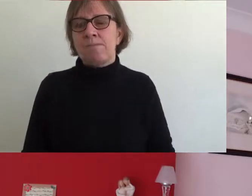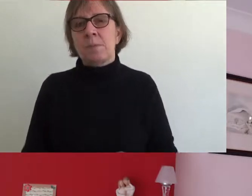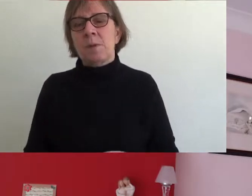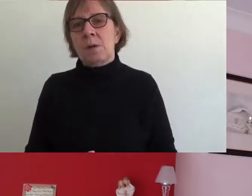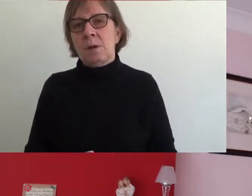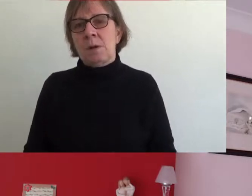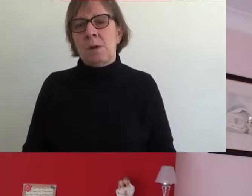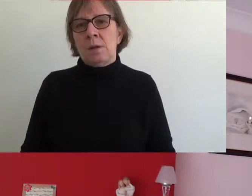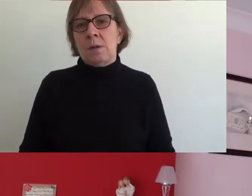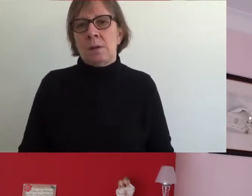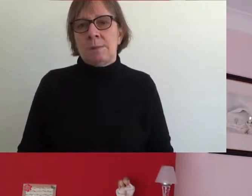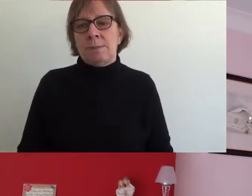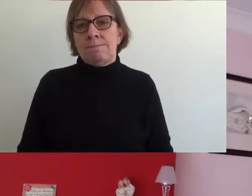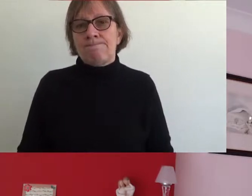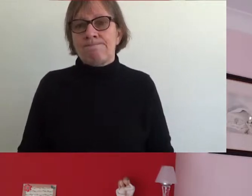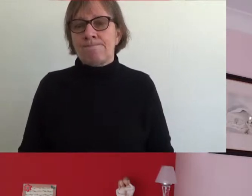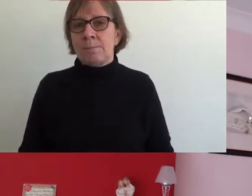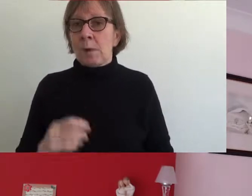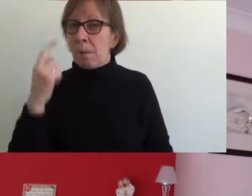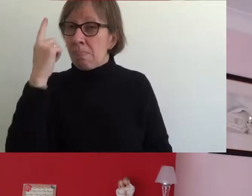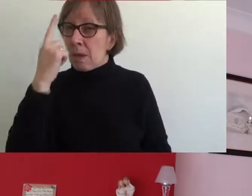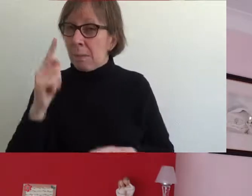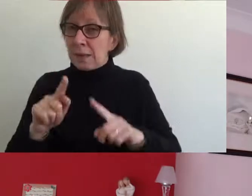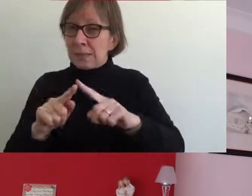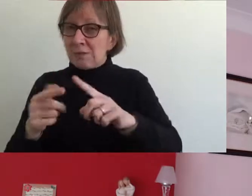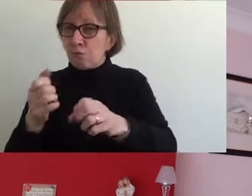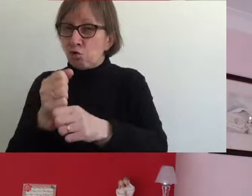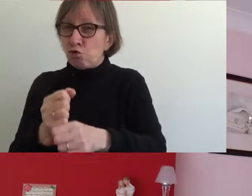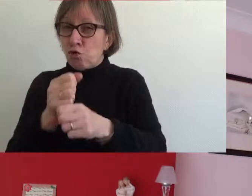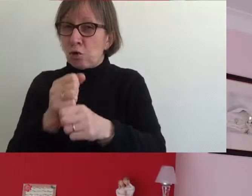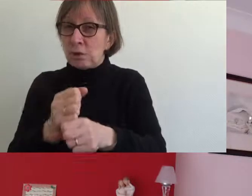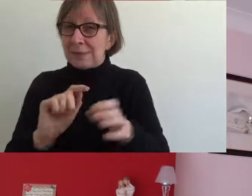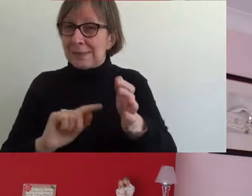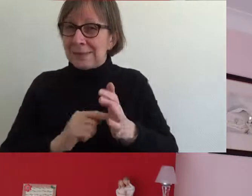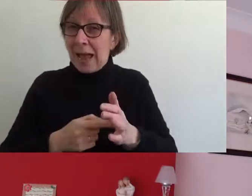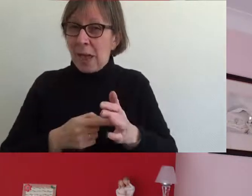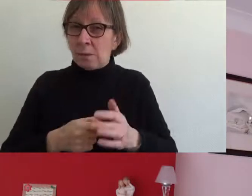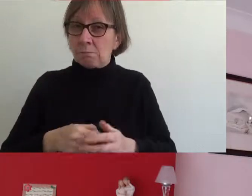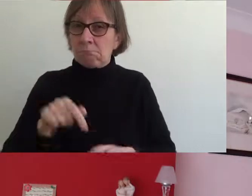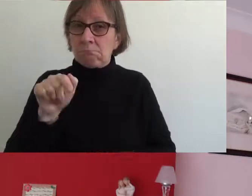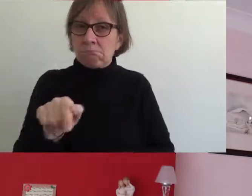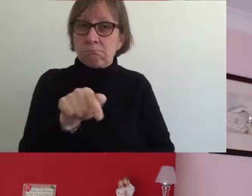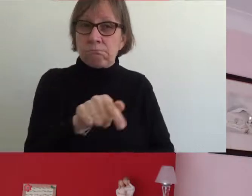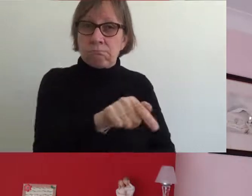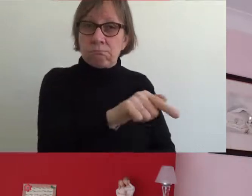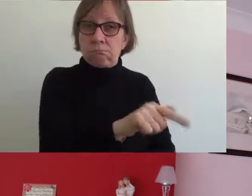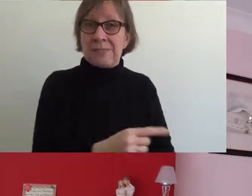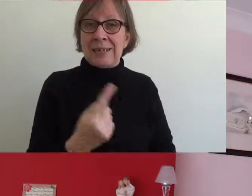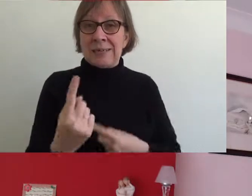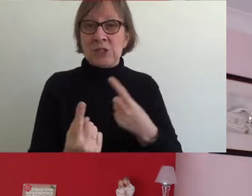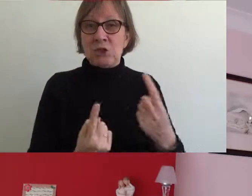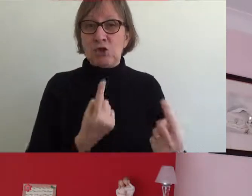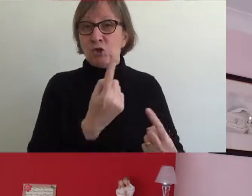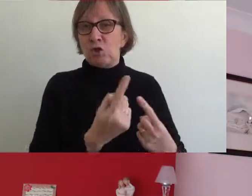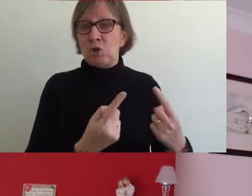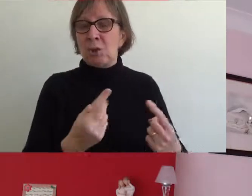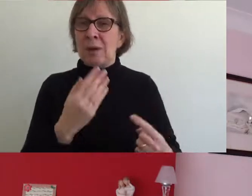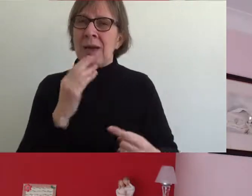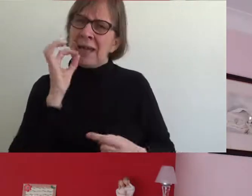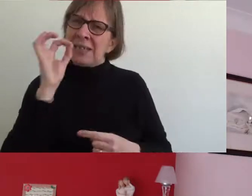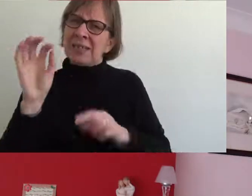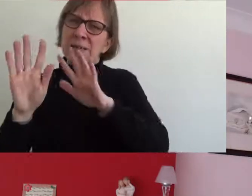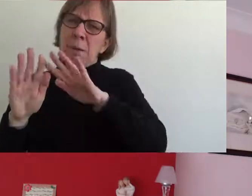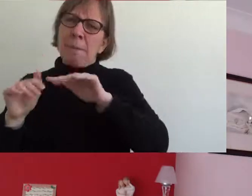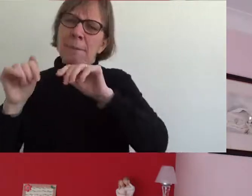And Lord, this morning we bring to you also the other churches in Halesowen. For each one of them, Lord, we pray that you will